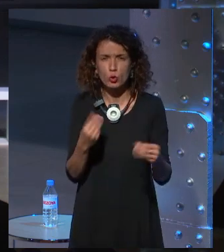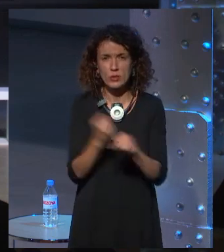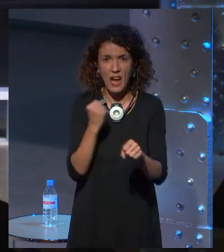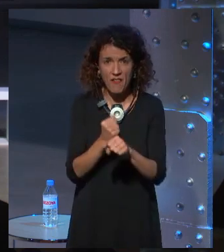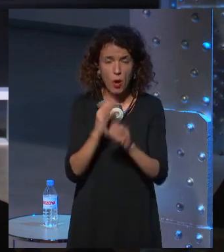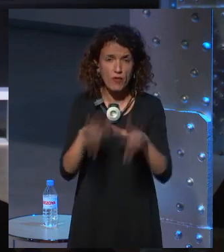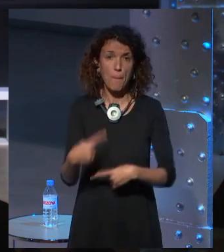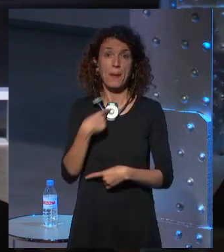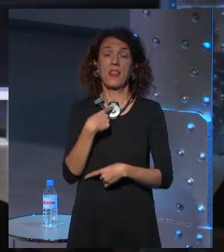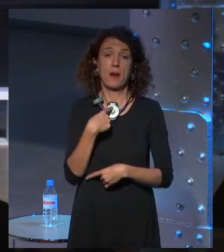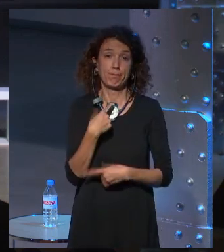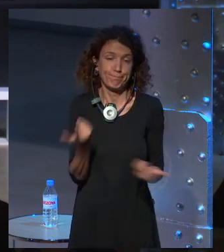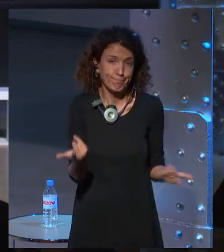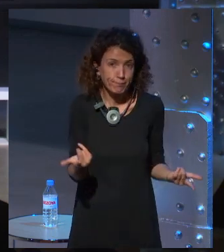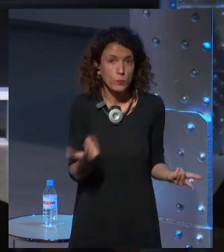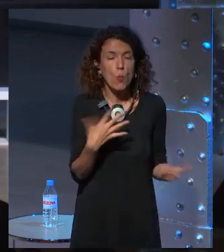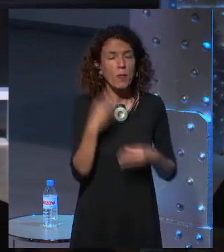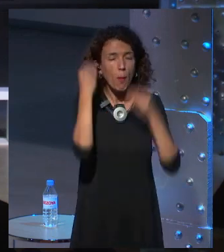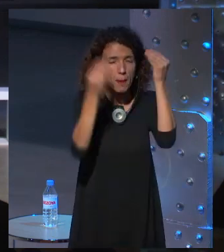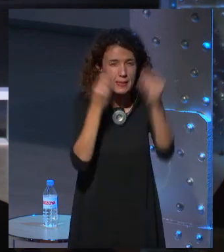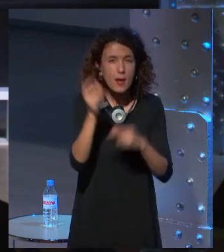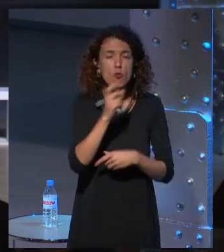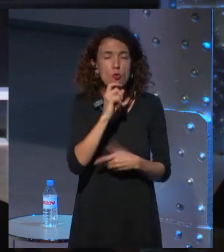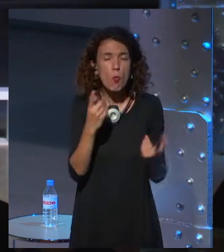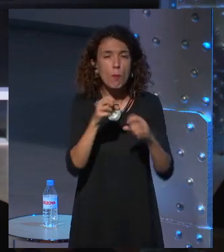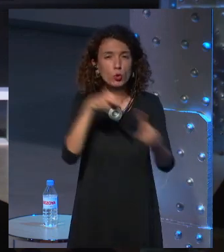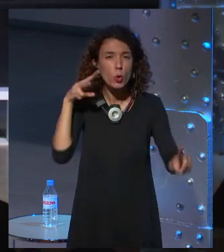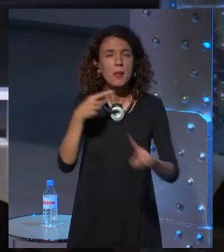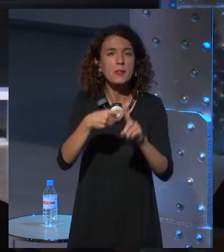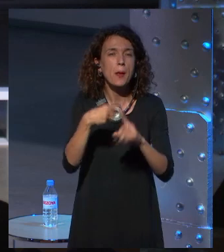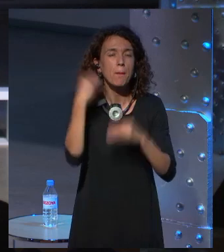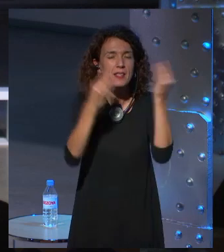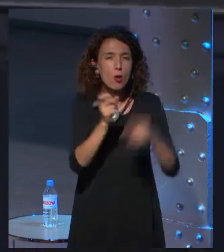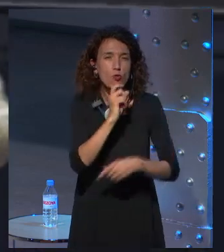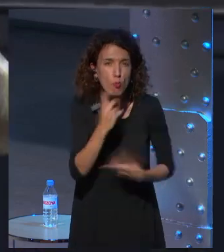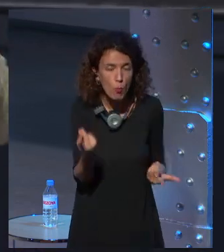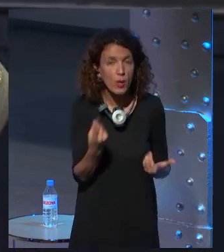about this? So when you think about it, artificial intelligence, think about the car.